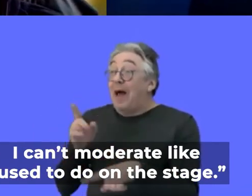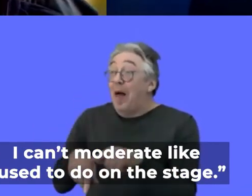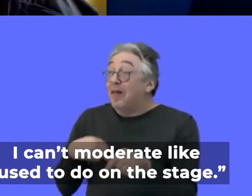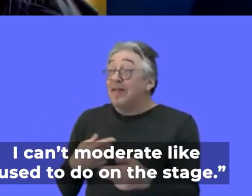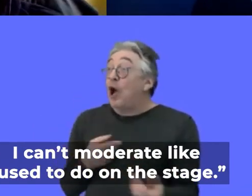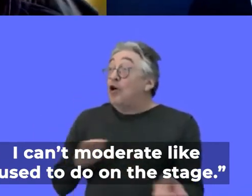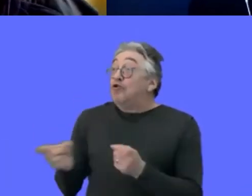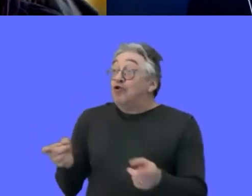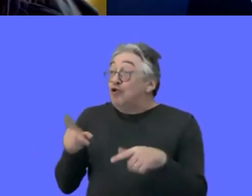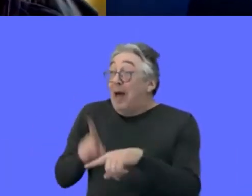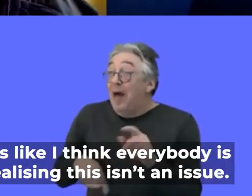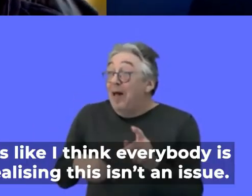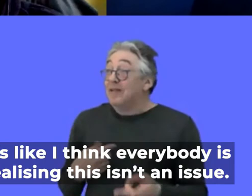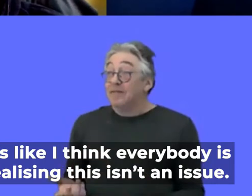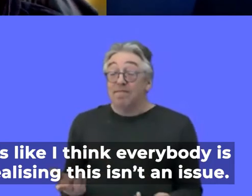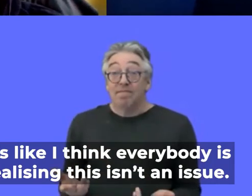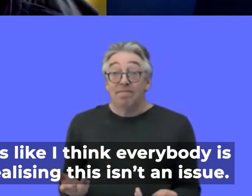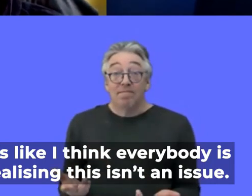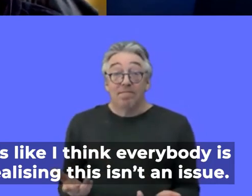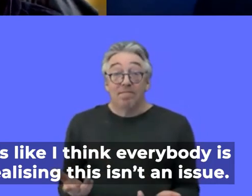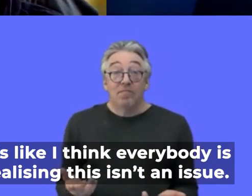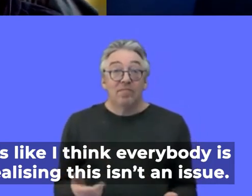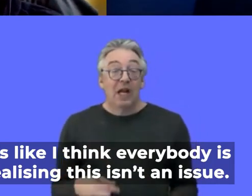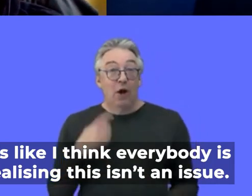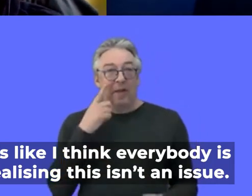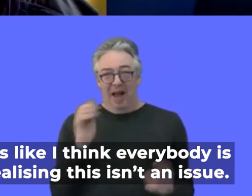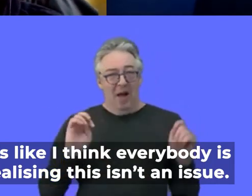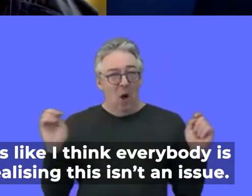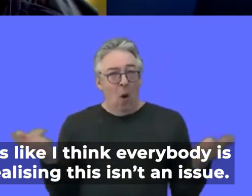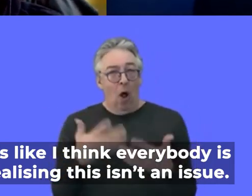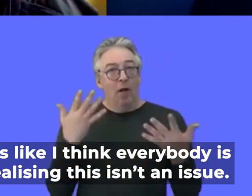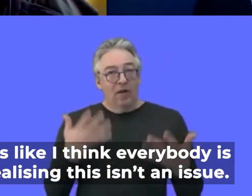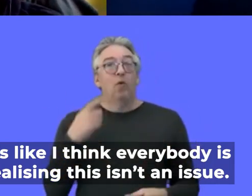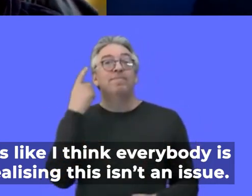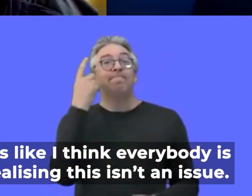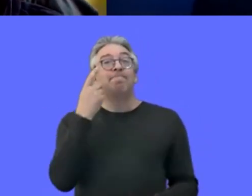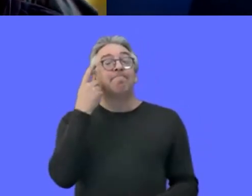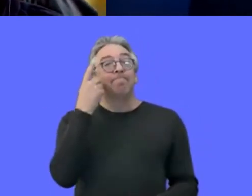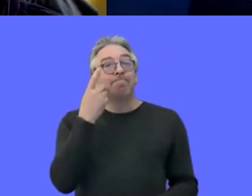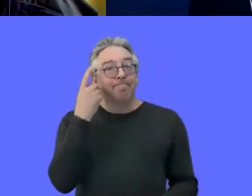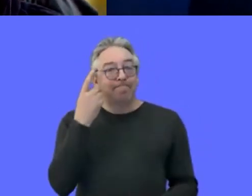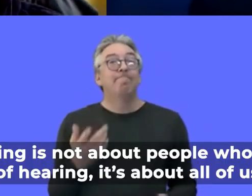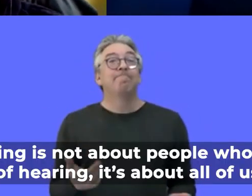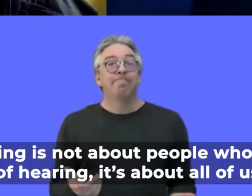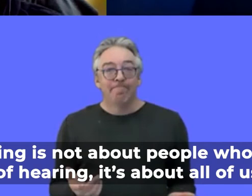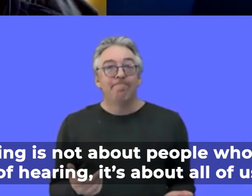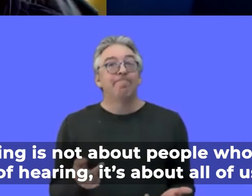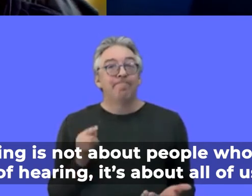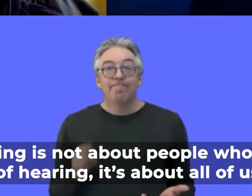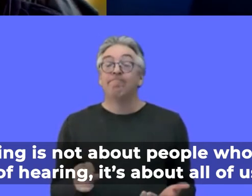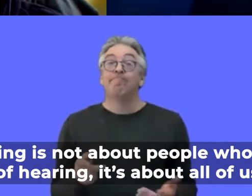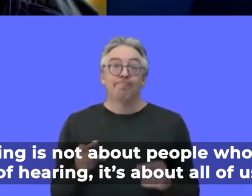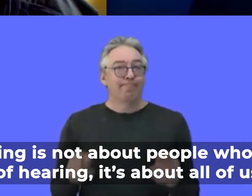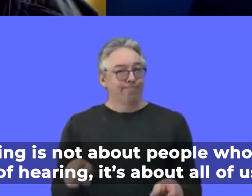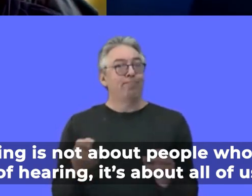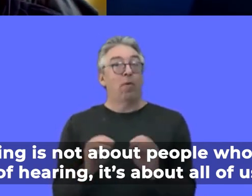stage. And, you know, it's like, I think everybody is realizing this isn't an issue. Like, you know, captioning